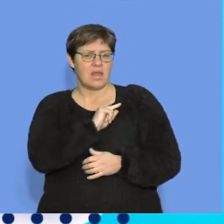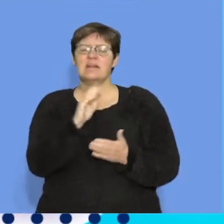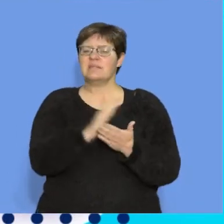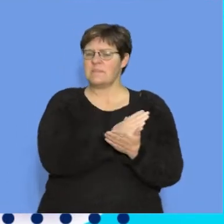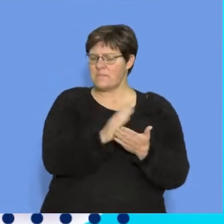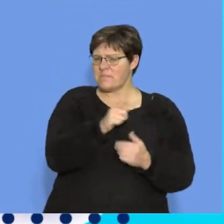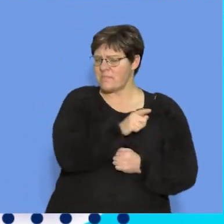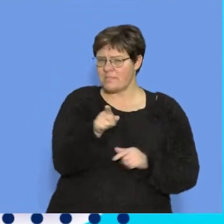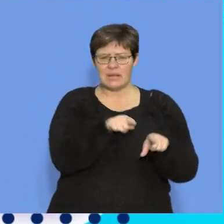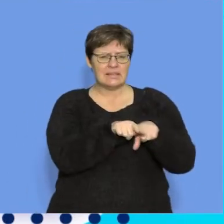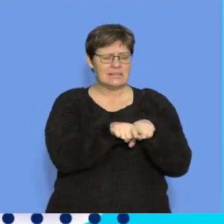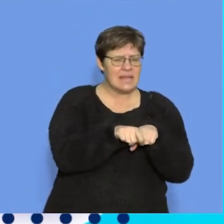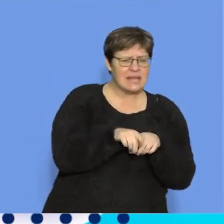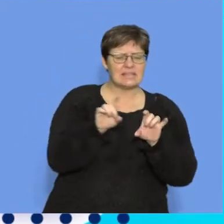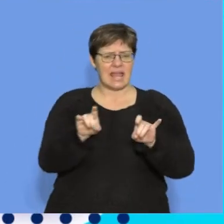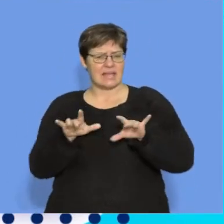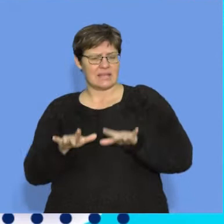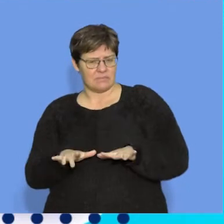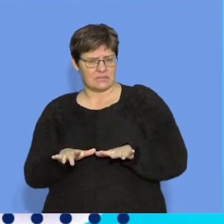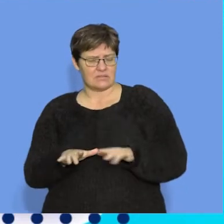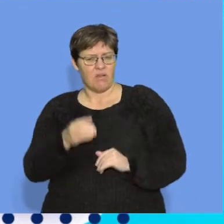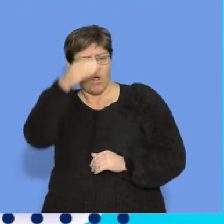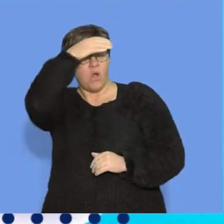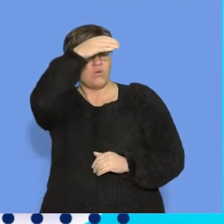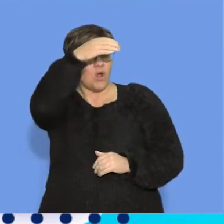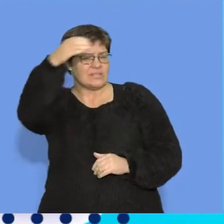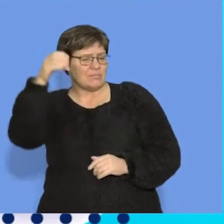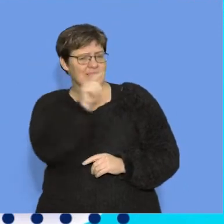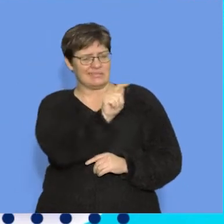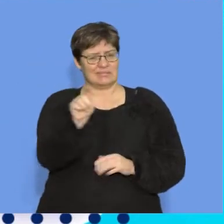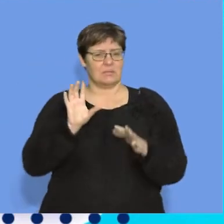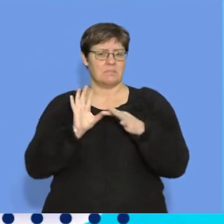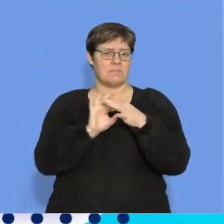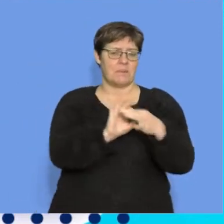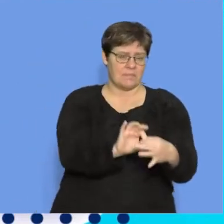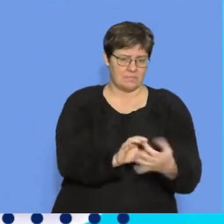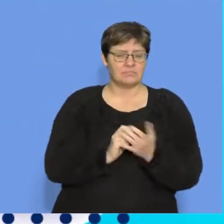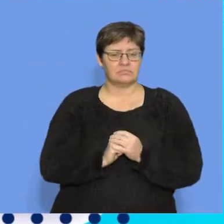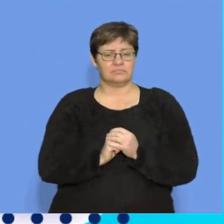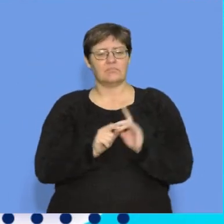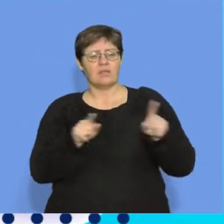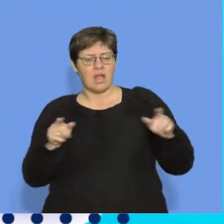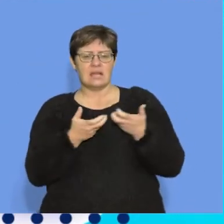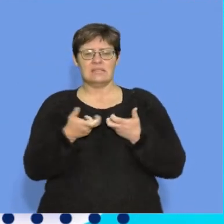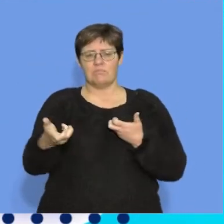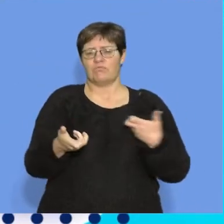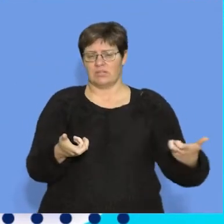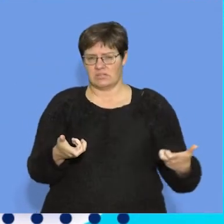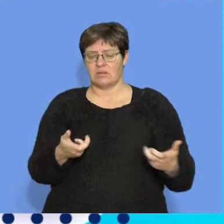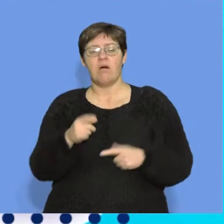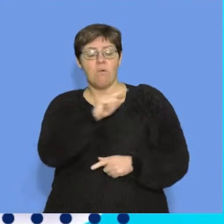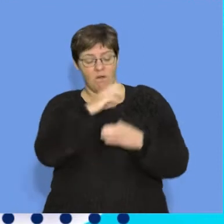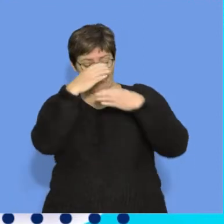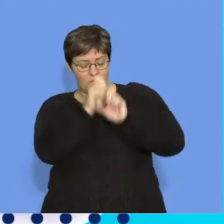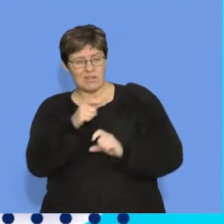or exam, you could get these concepts linked together. We're going to spread them apart and separate them and just